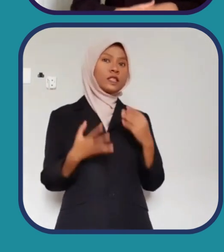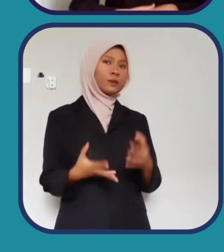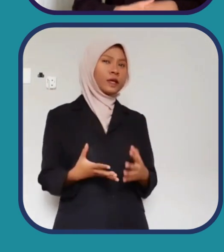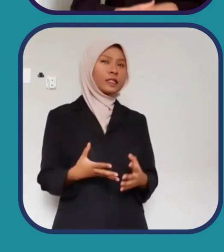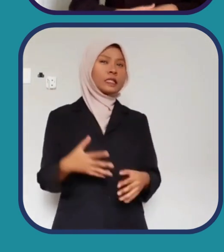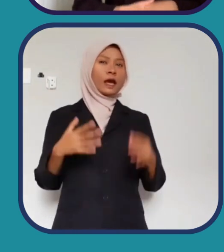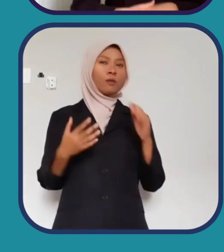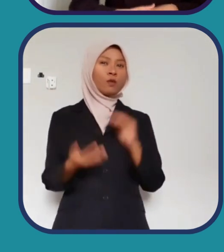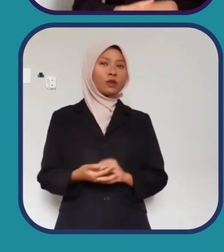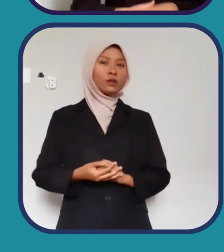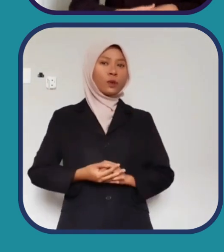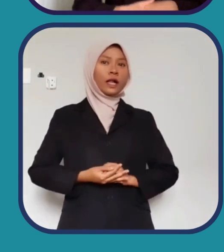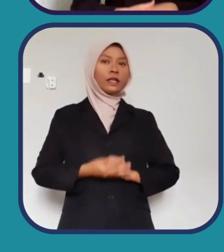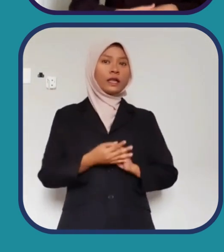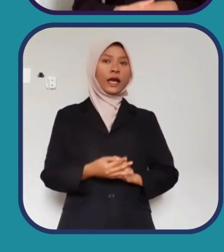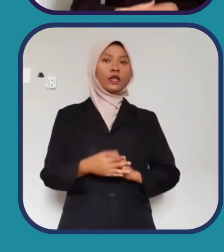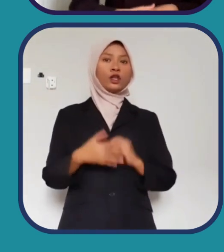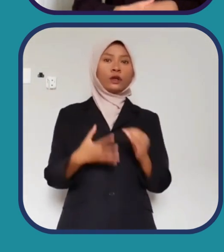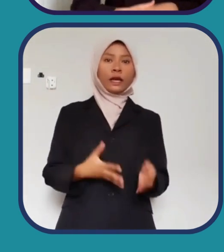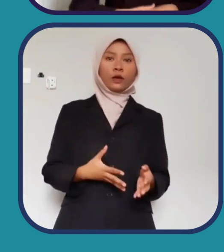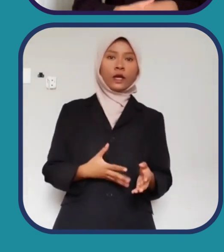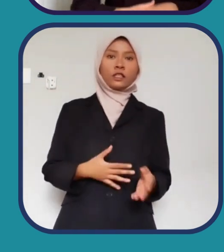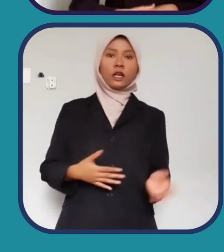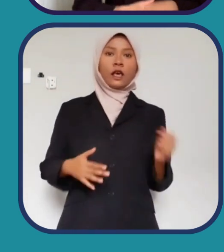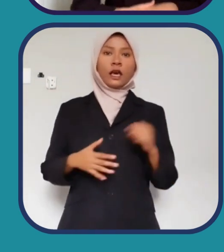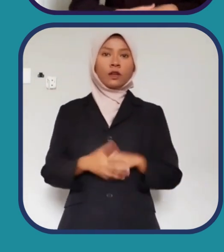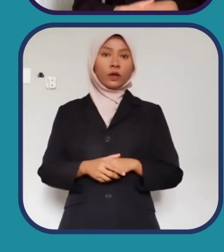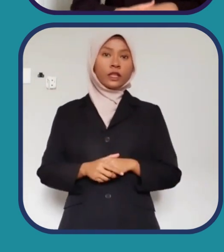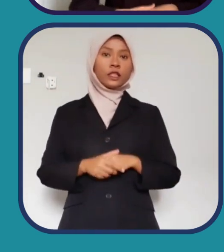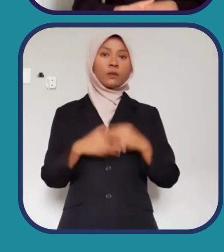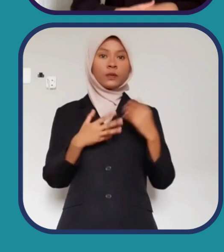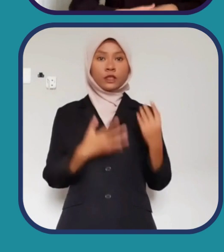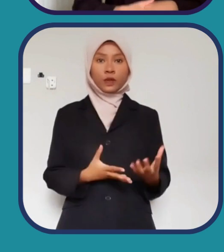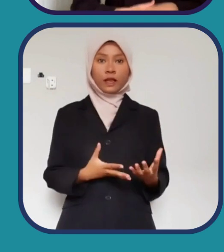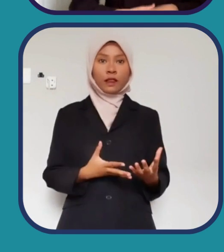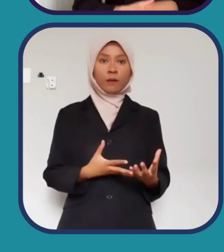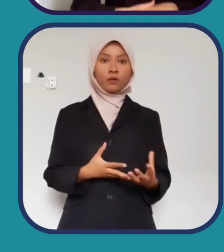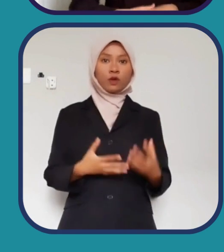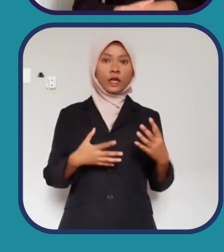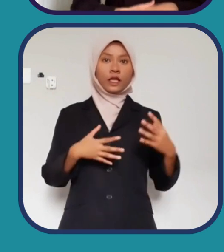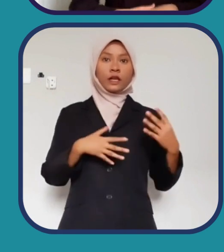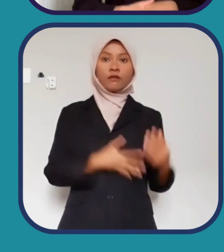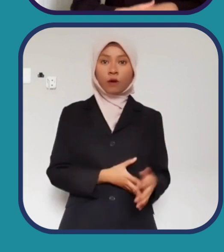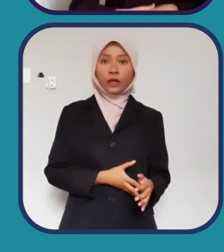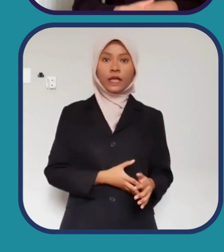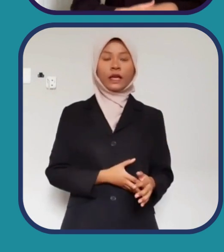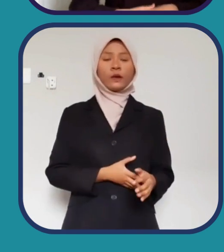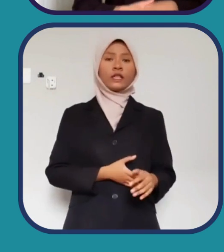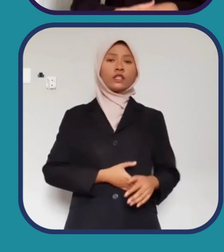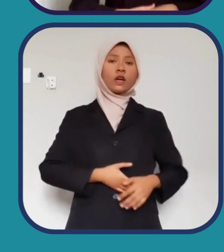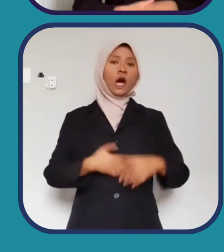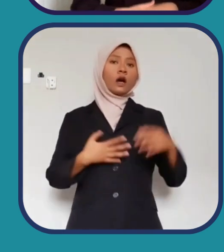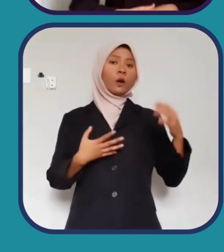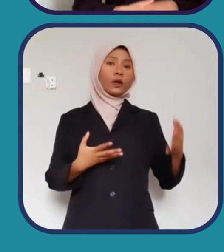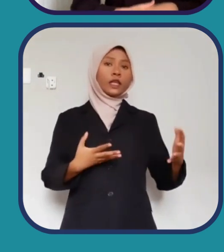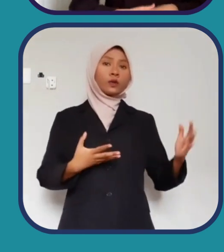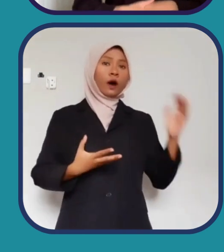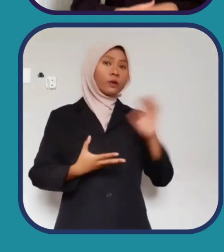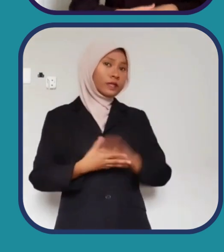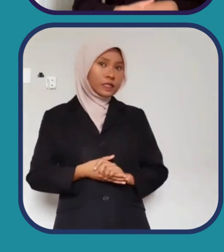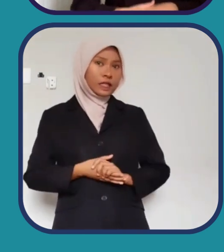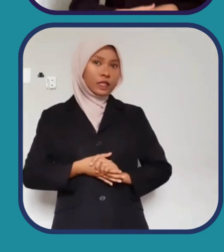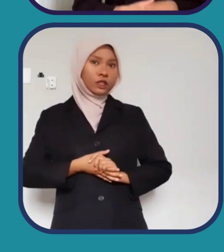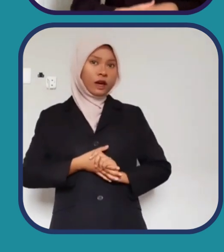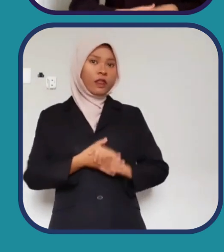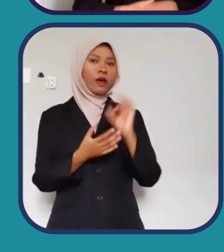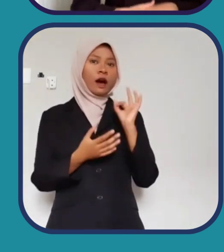students to the simplest and most well-liked new language in order to persuade them to learn a foreign language. According to